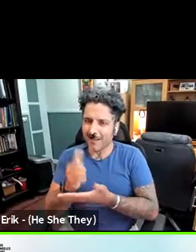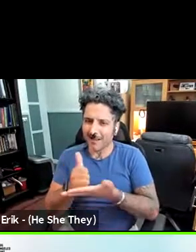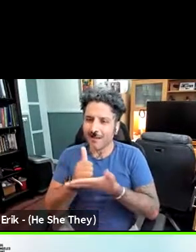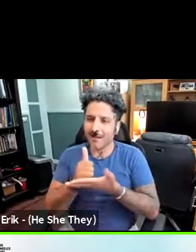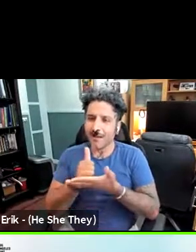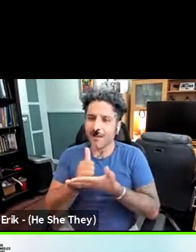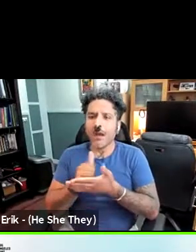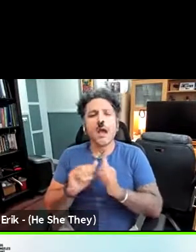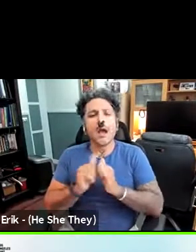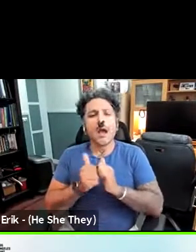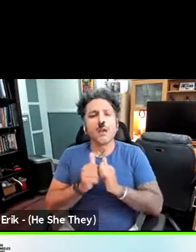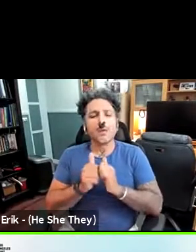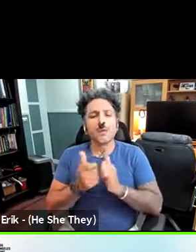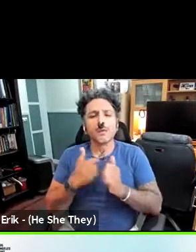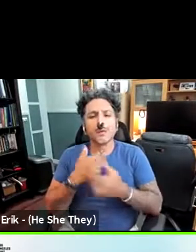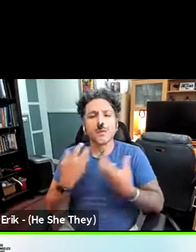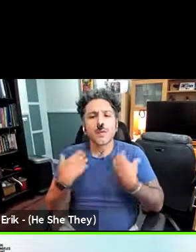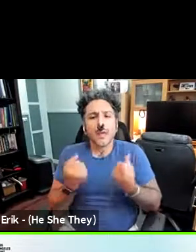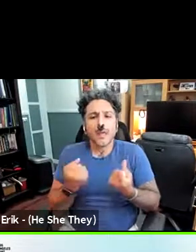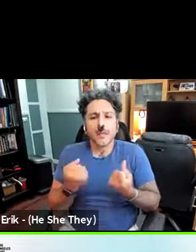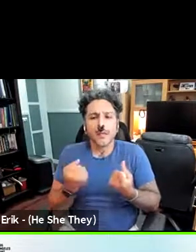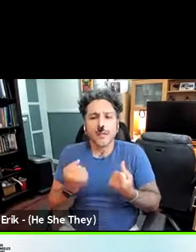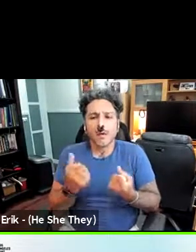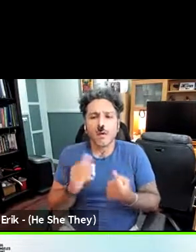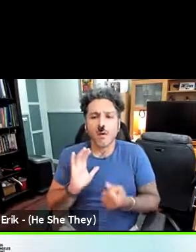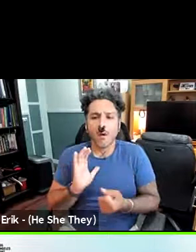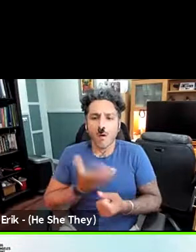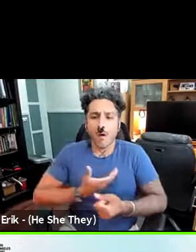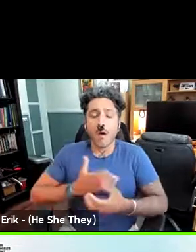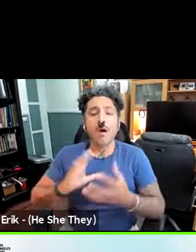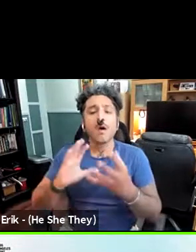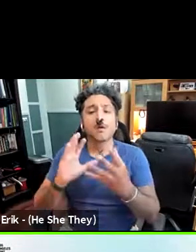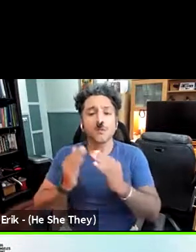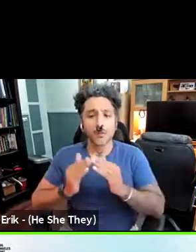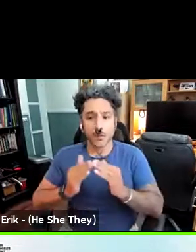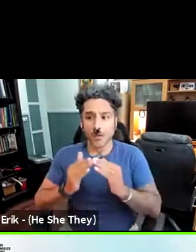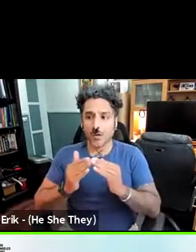is, how do we heal our community through this mutual aid?